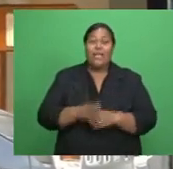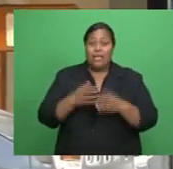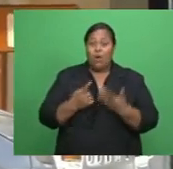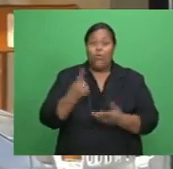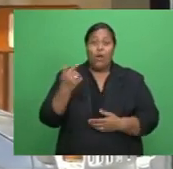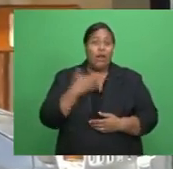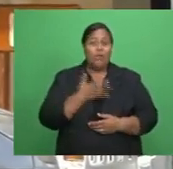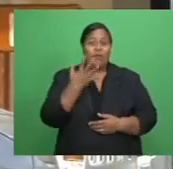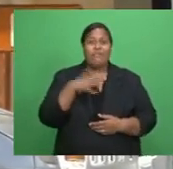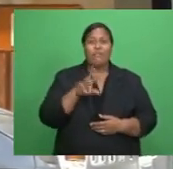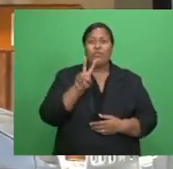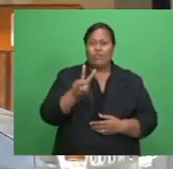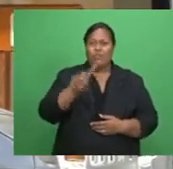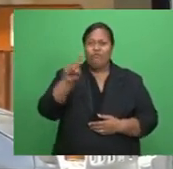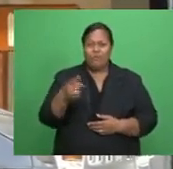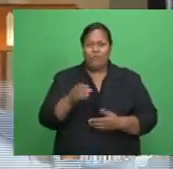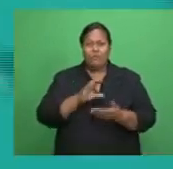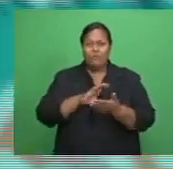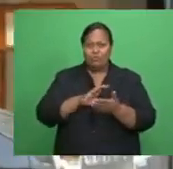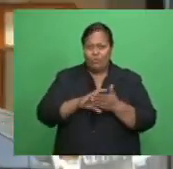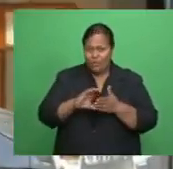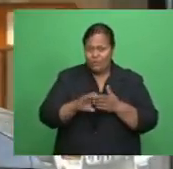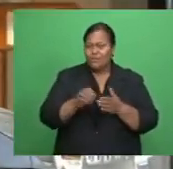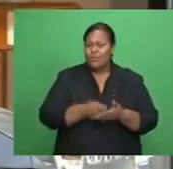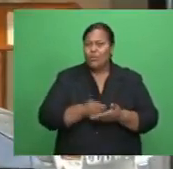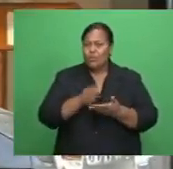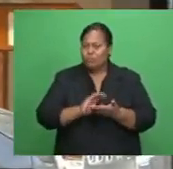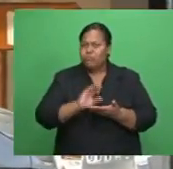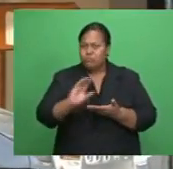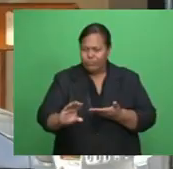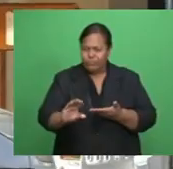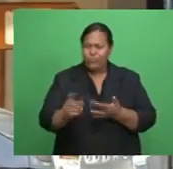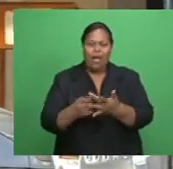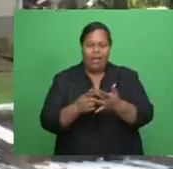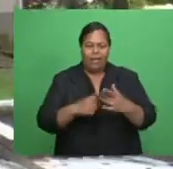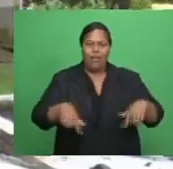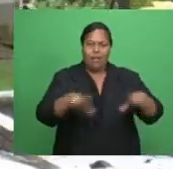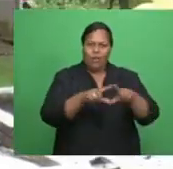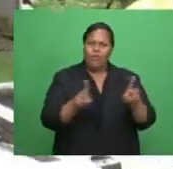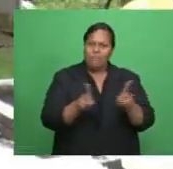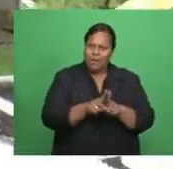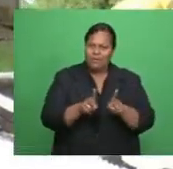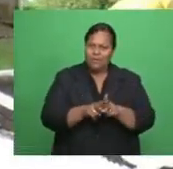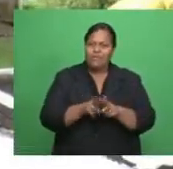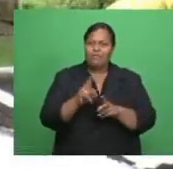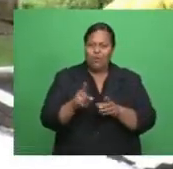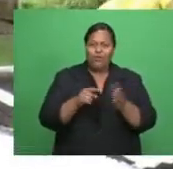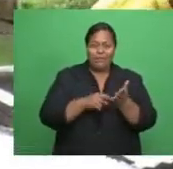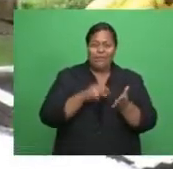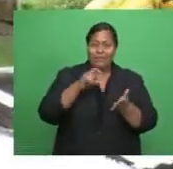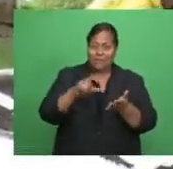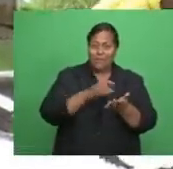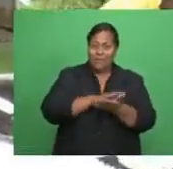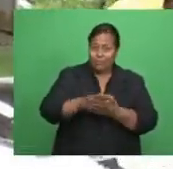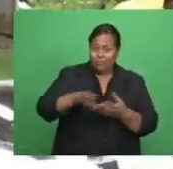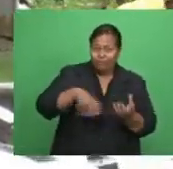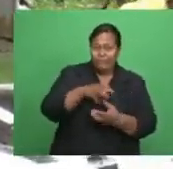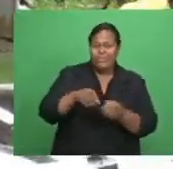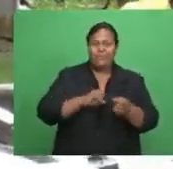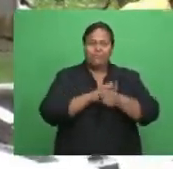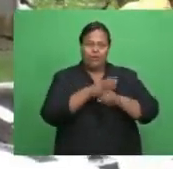$552,000 to other local partners to boost COVID-19 response and TC Harold recovery effort. Josiah